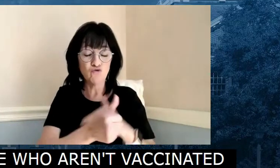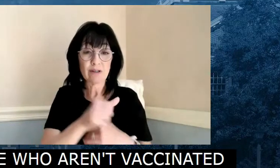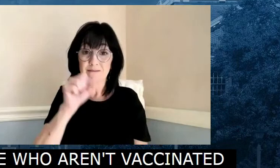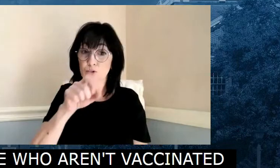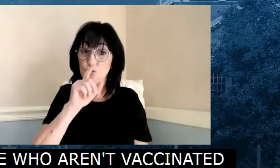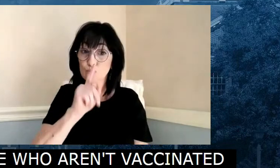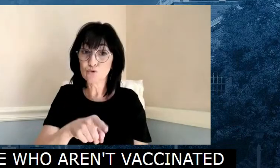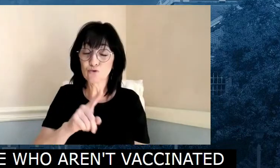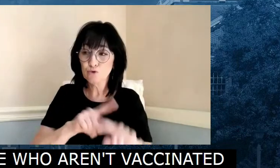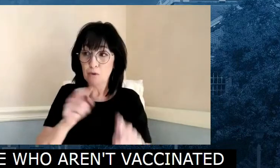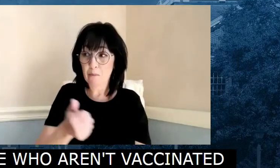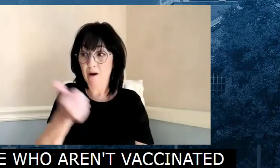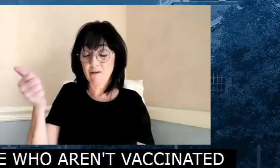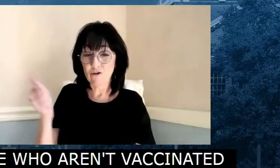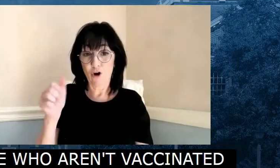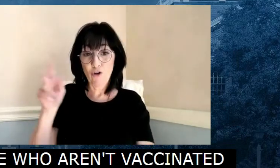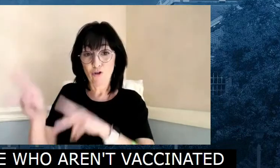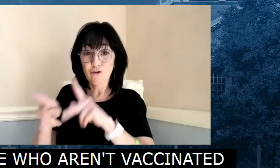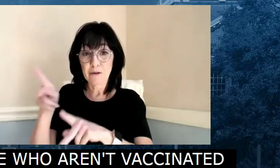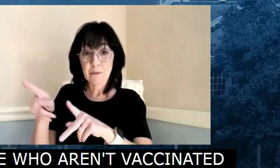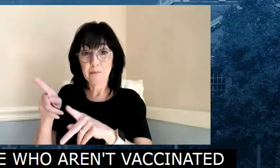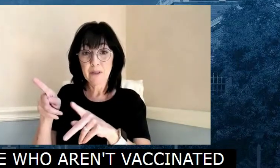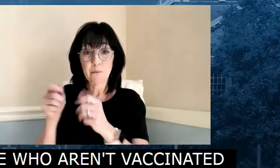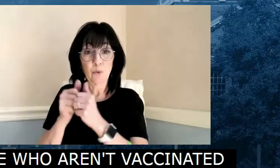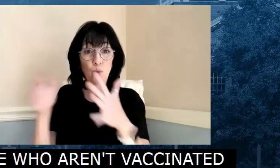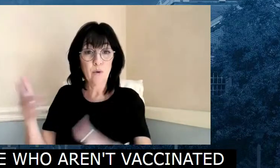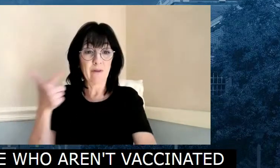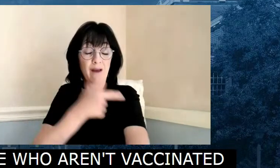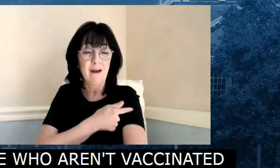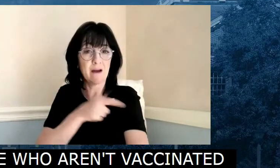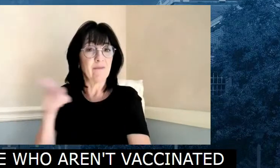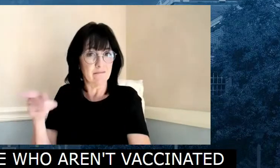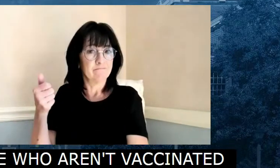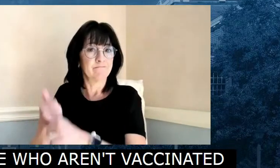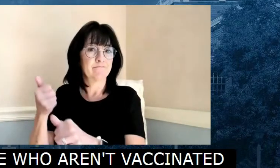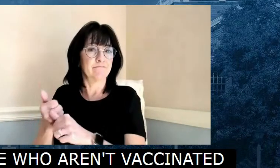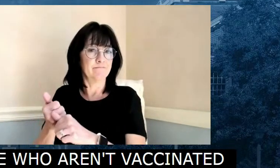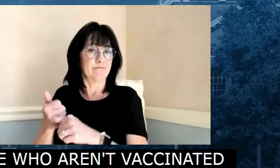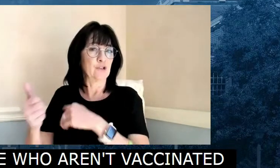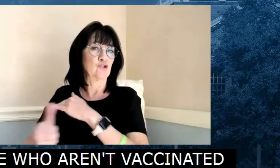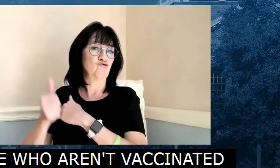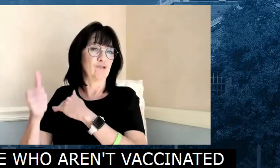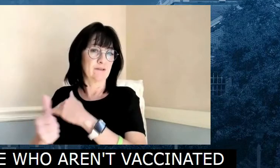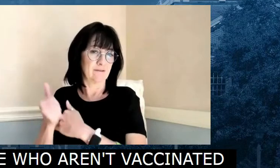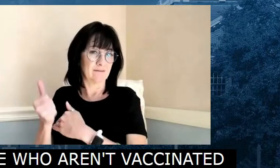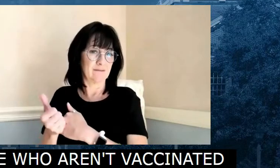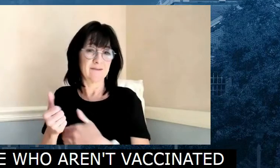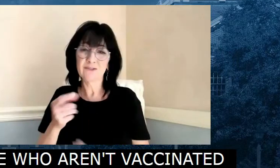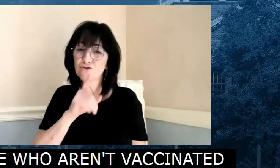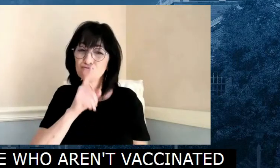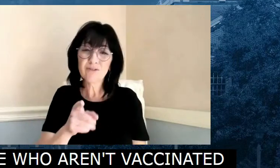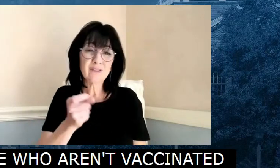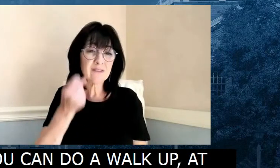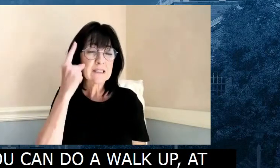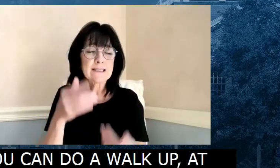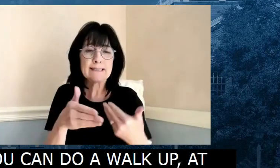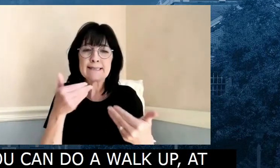You can do a walk up at your local fire hall and other places. You can